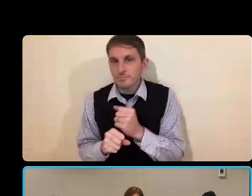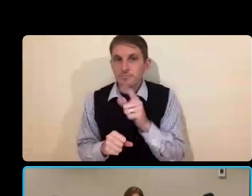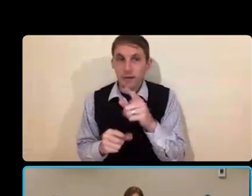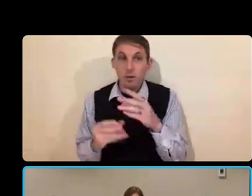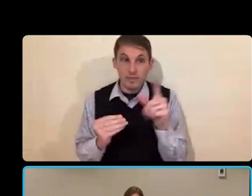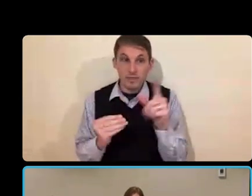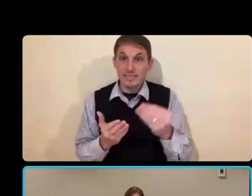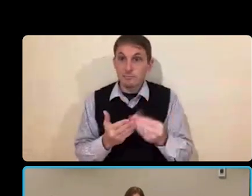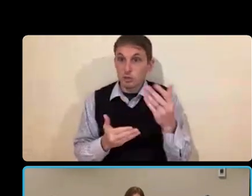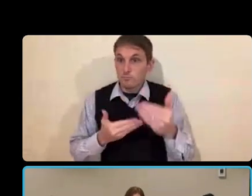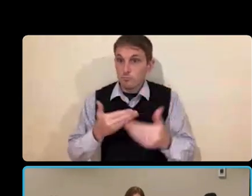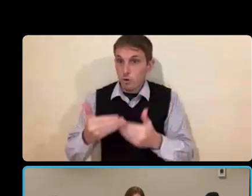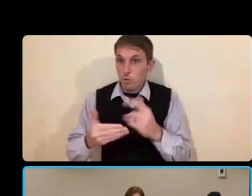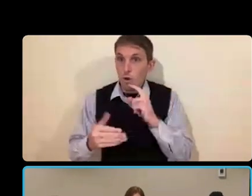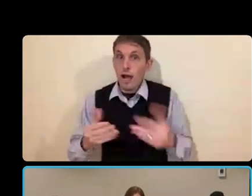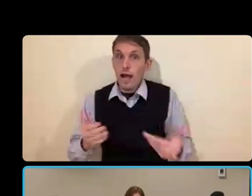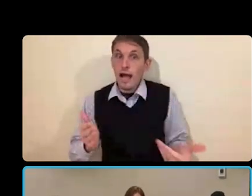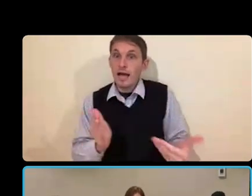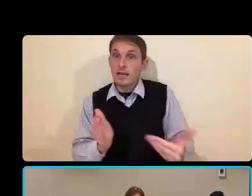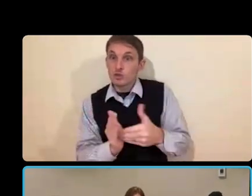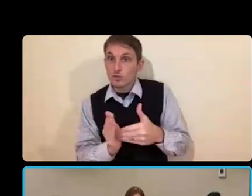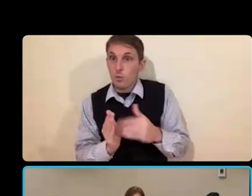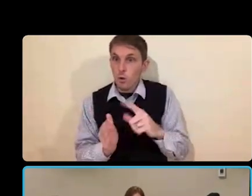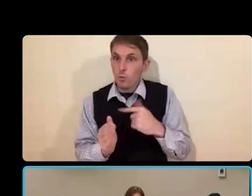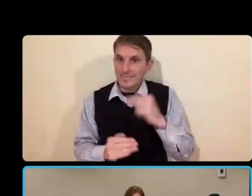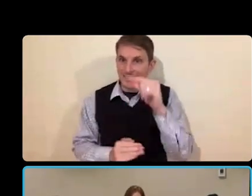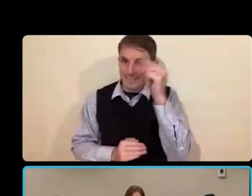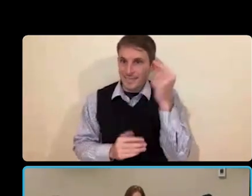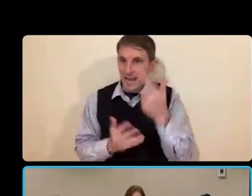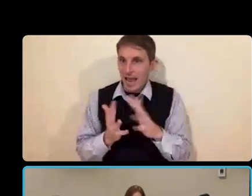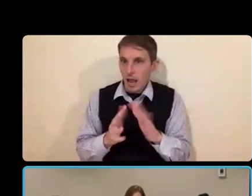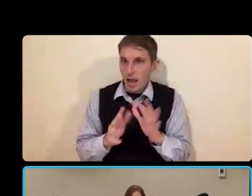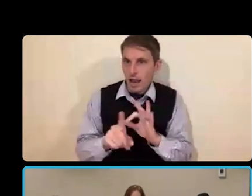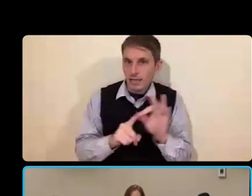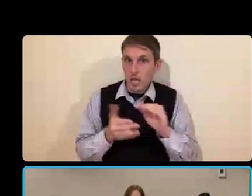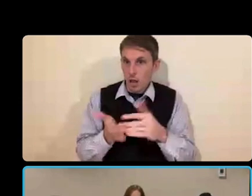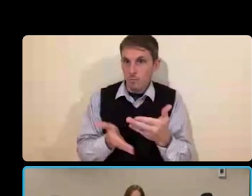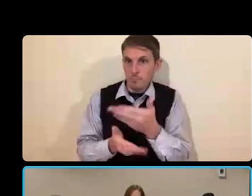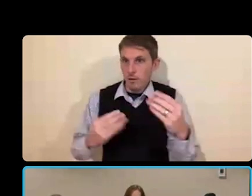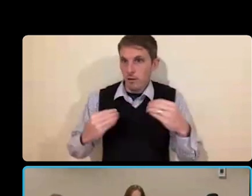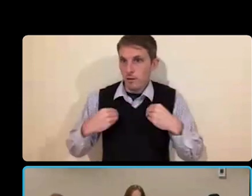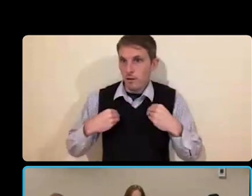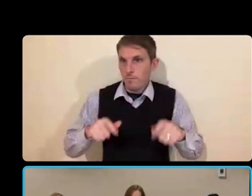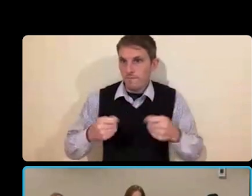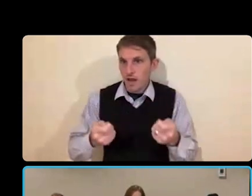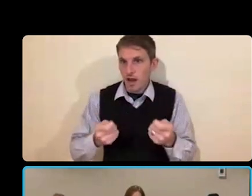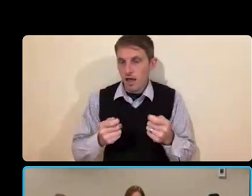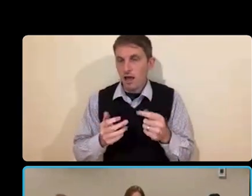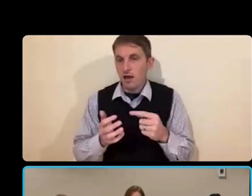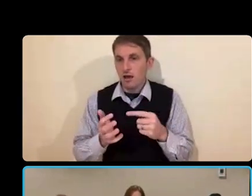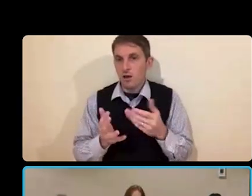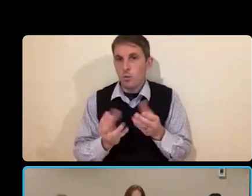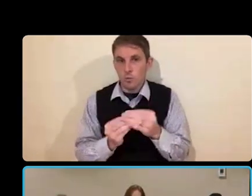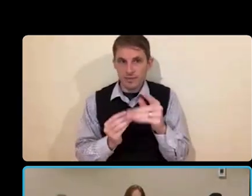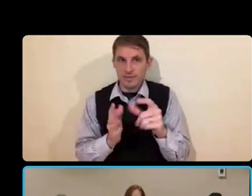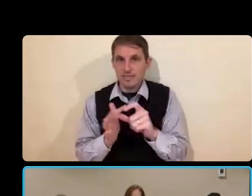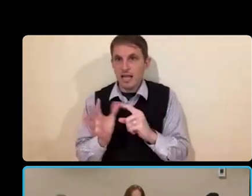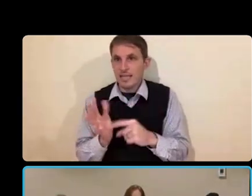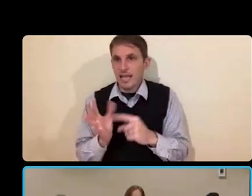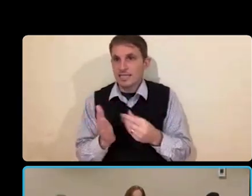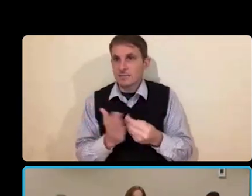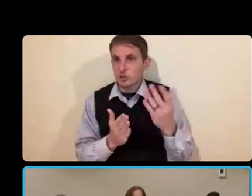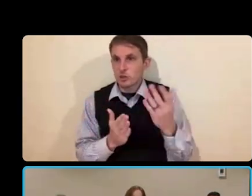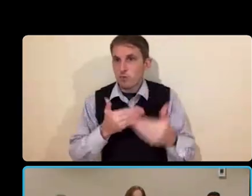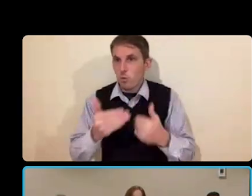submission processes that we're really seeking to enhance and to help providers in the data submission process, we're